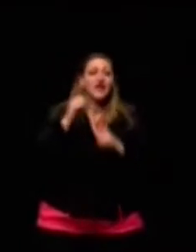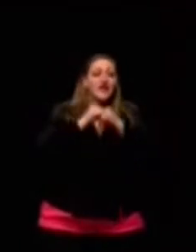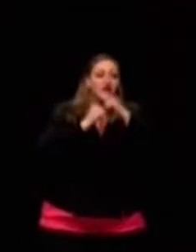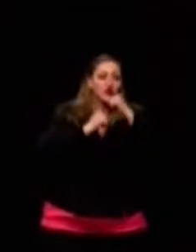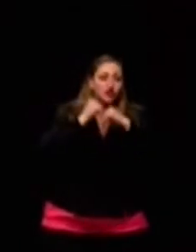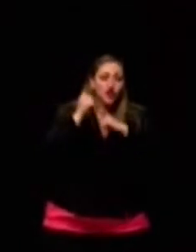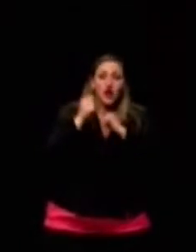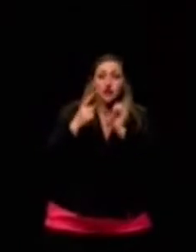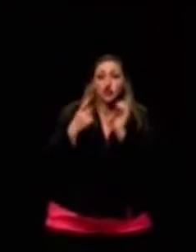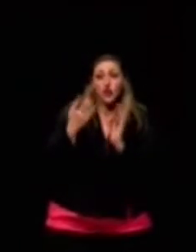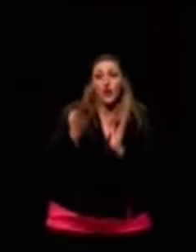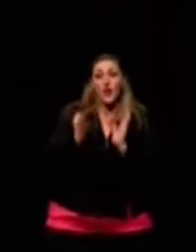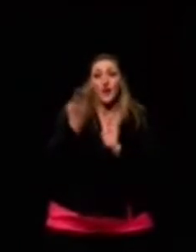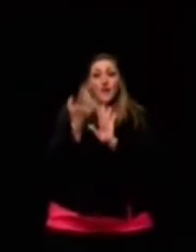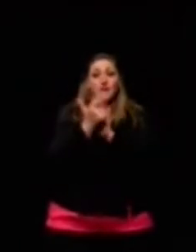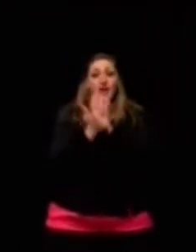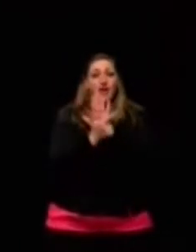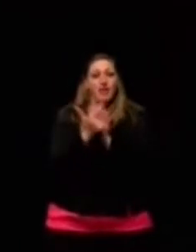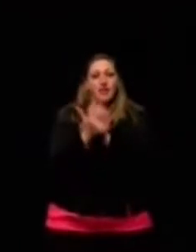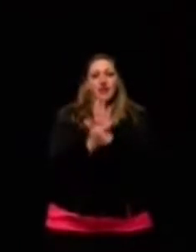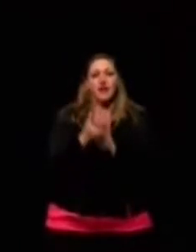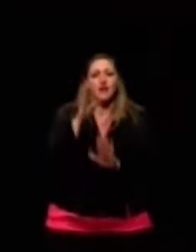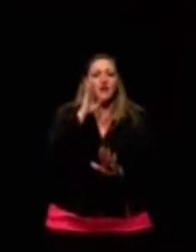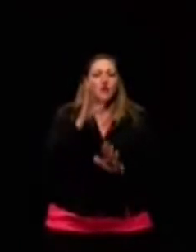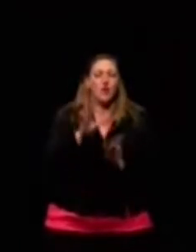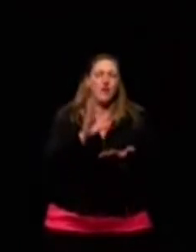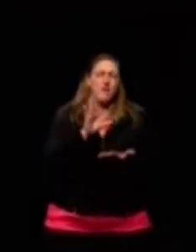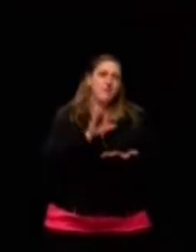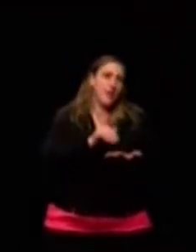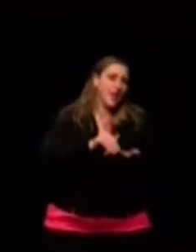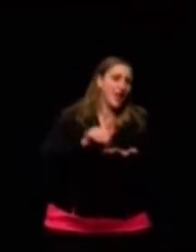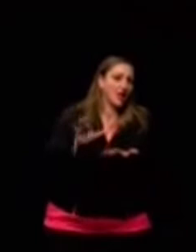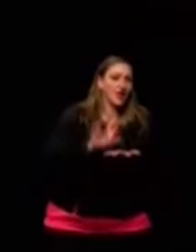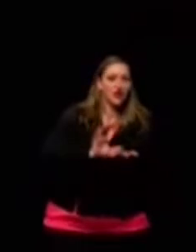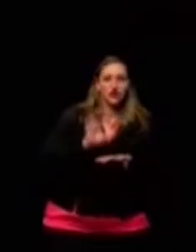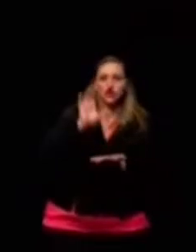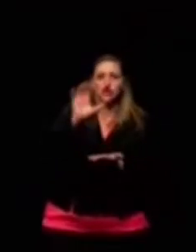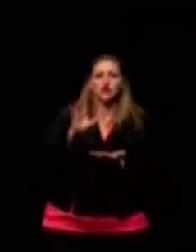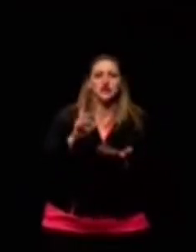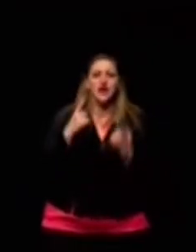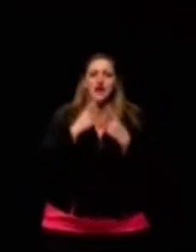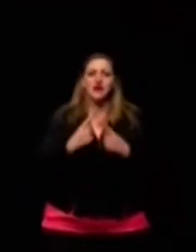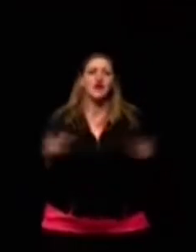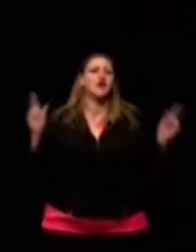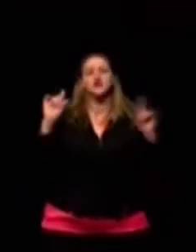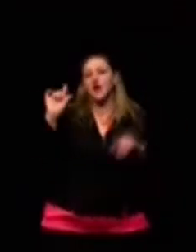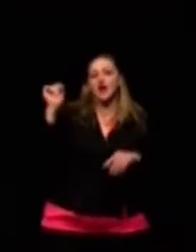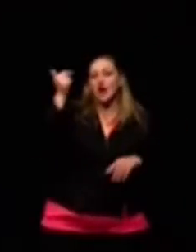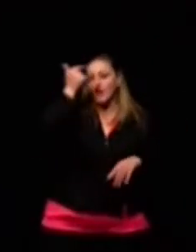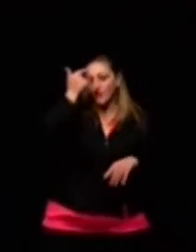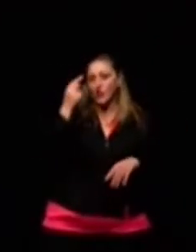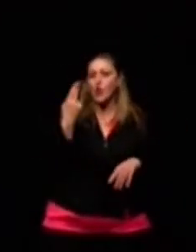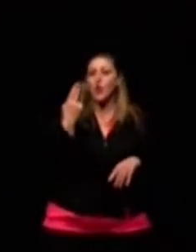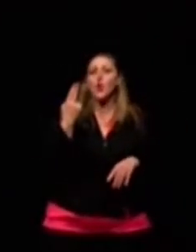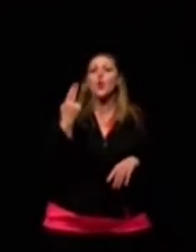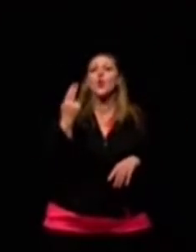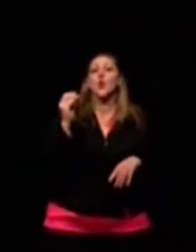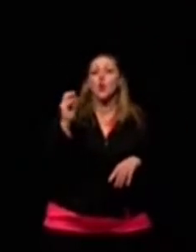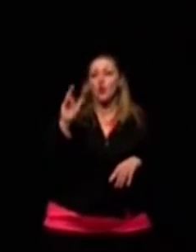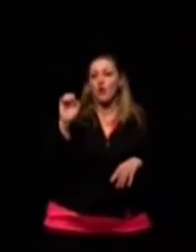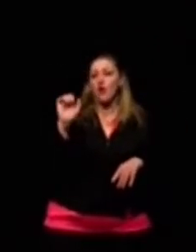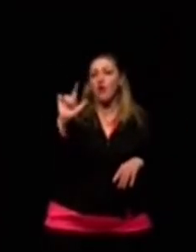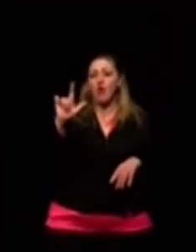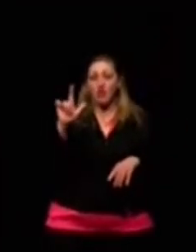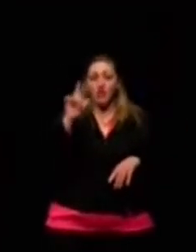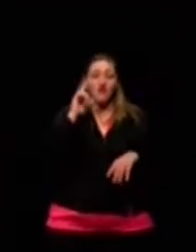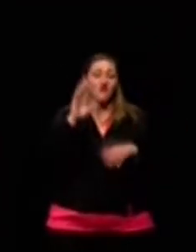infrastructure bill, believe me, there will be billions in announcements by Governor Hochul of capital projects across